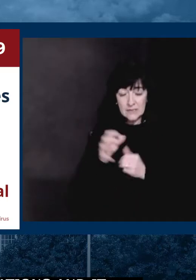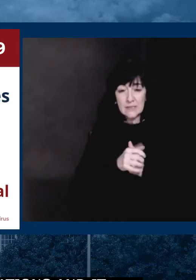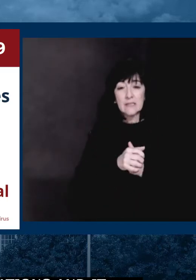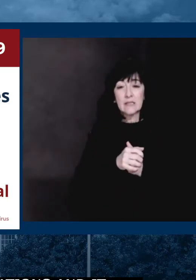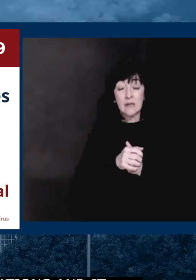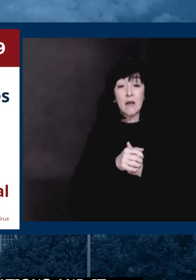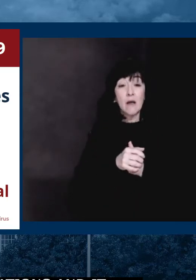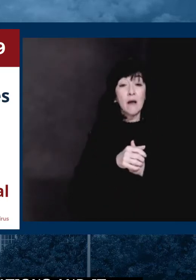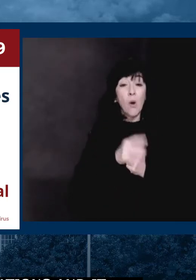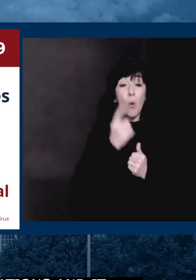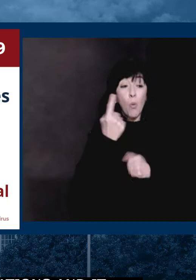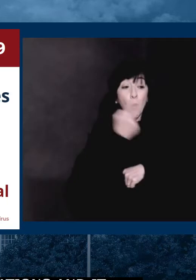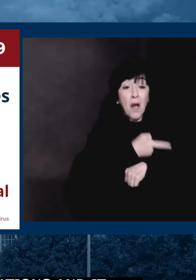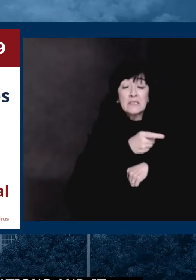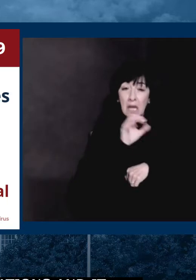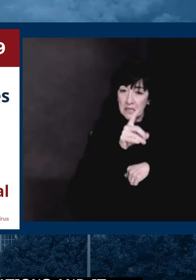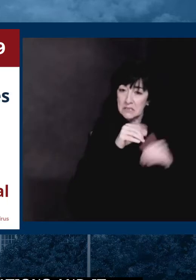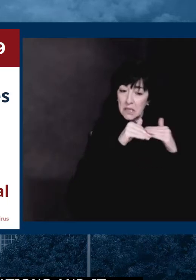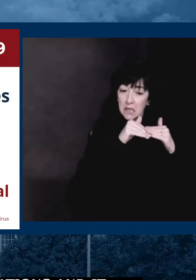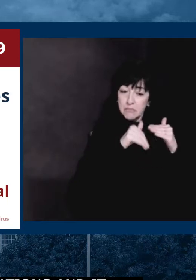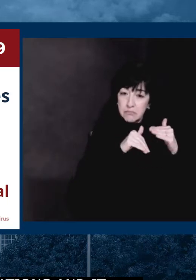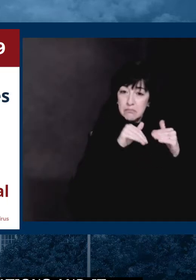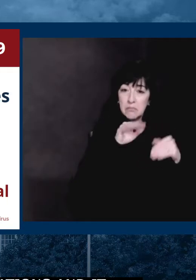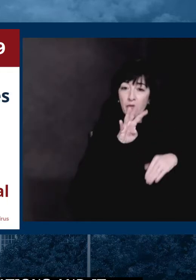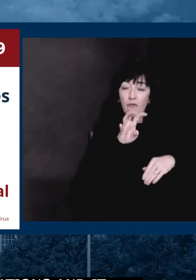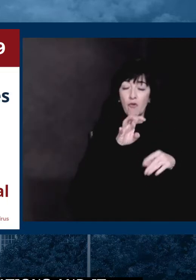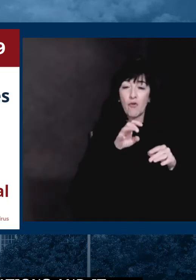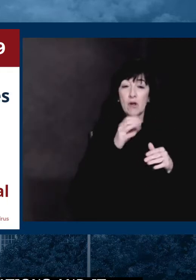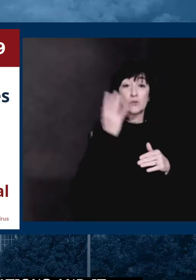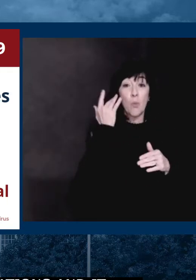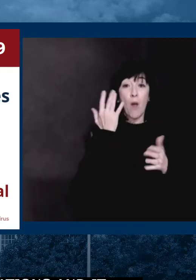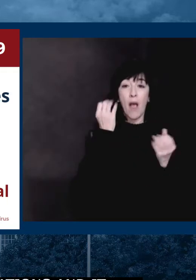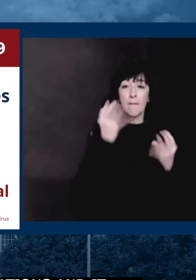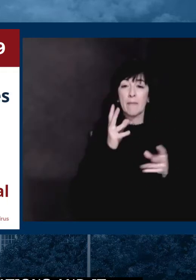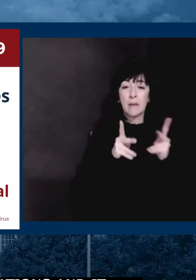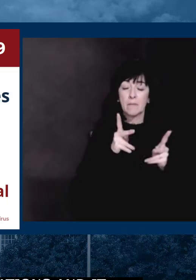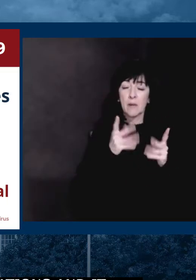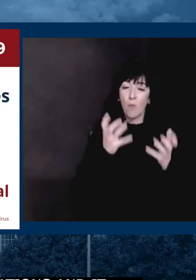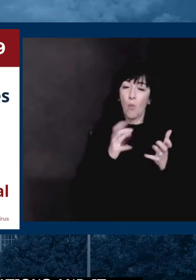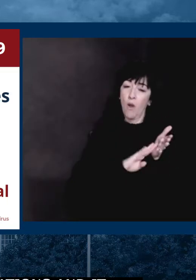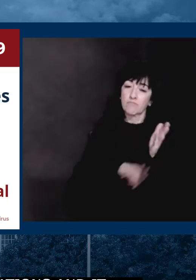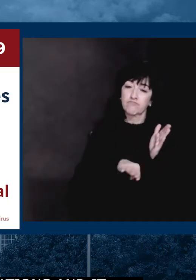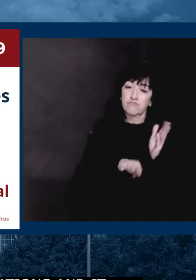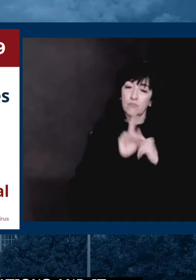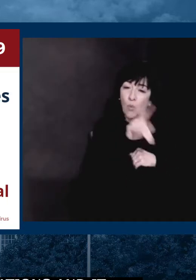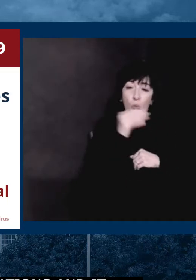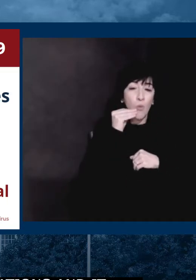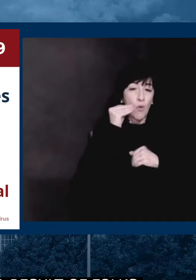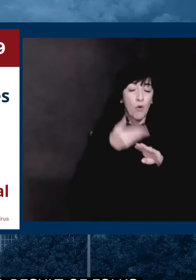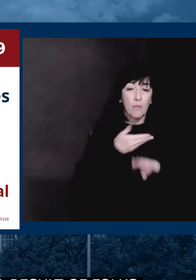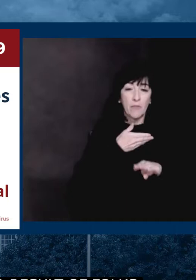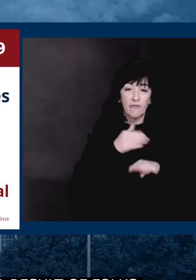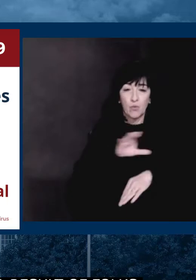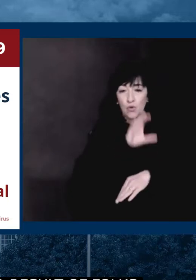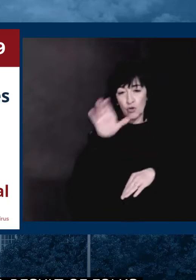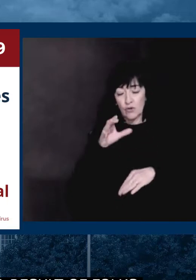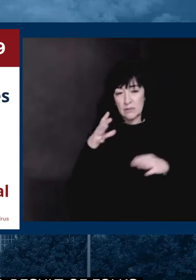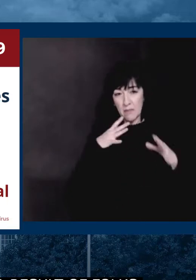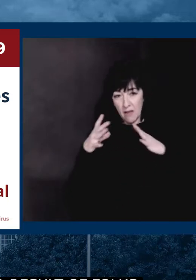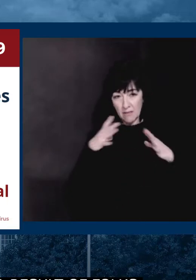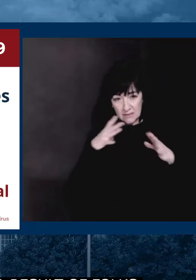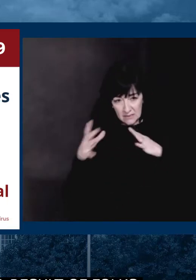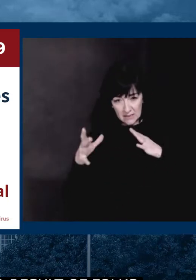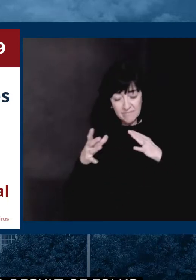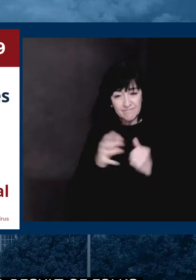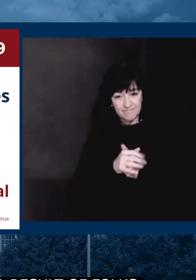holiday. 60 of those who are hospitalized are critical. That's obviously a moving number. People move in and out each